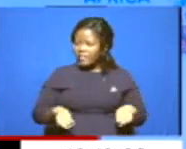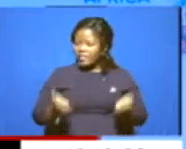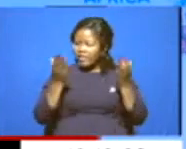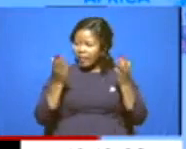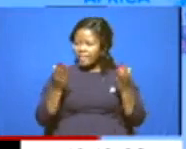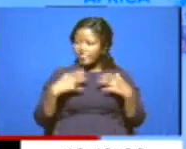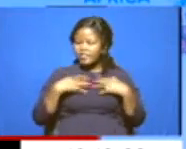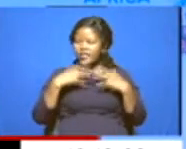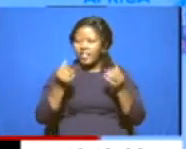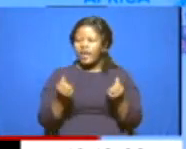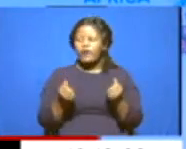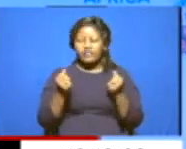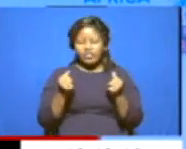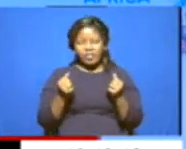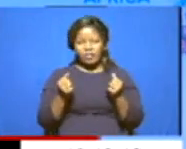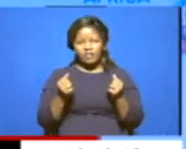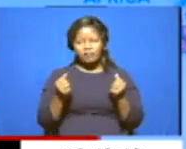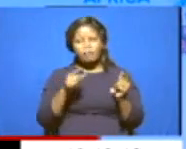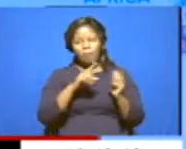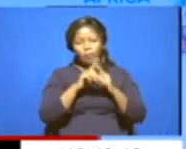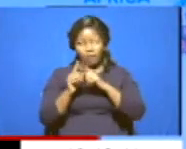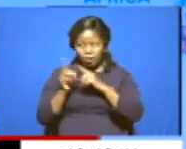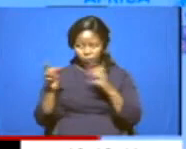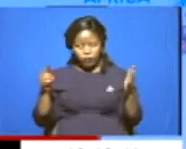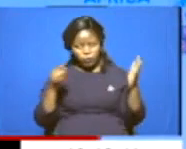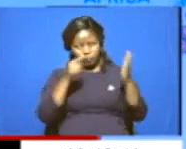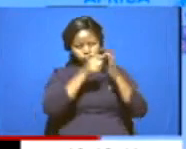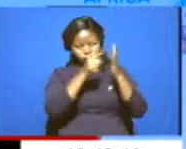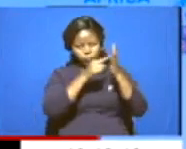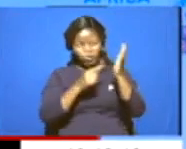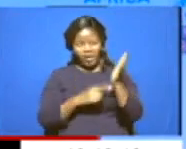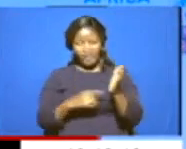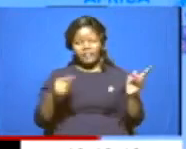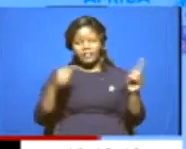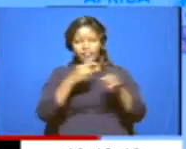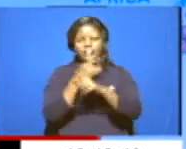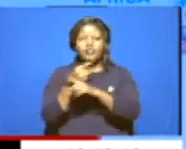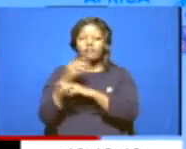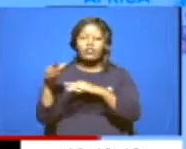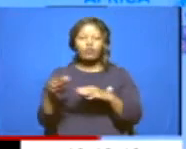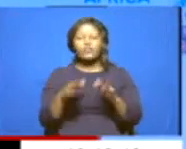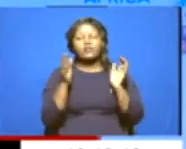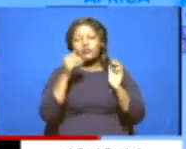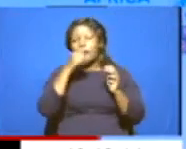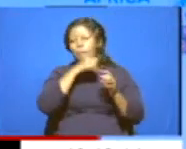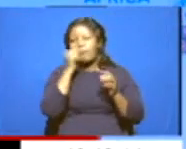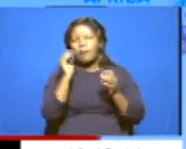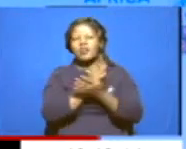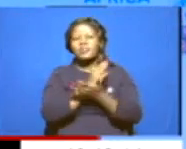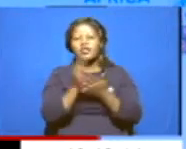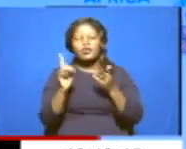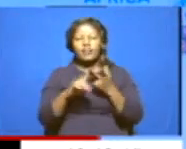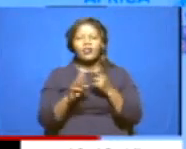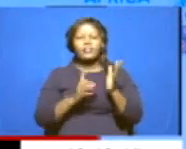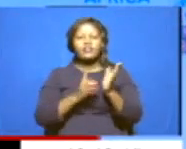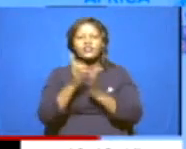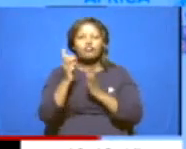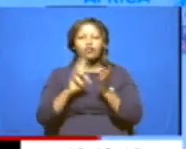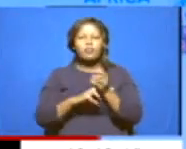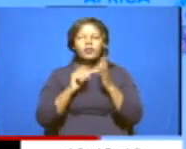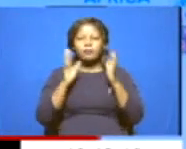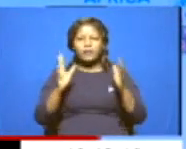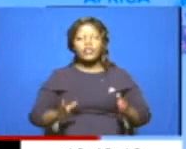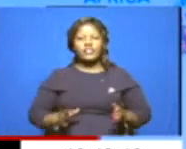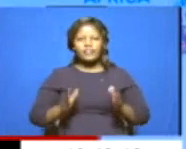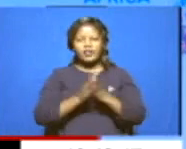chains and to highlight the different ways the public sector, private sector, development partners, and other